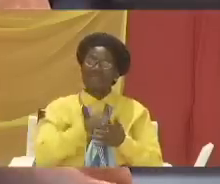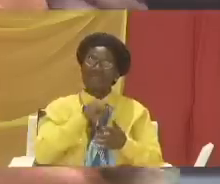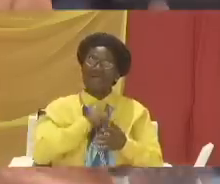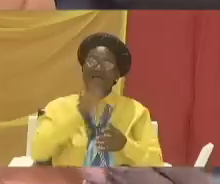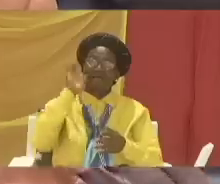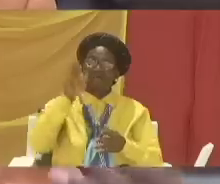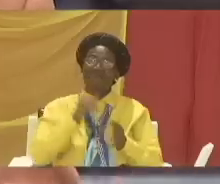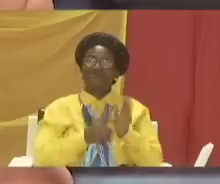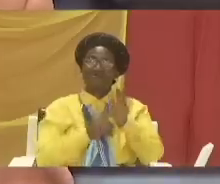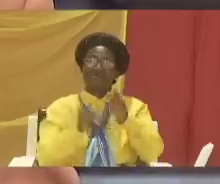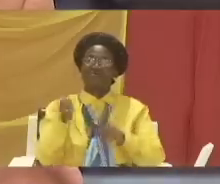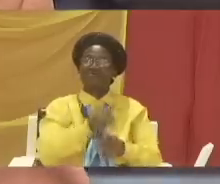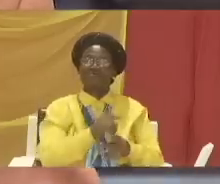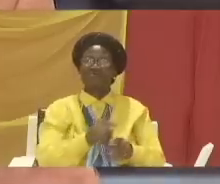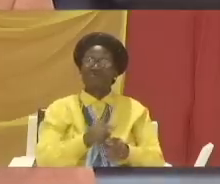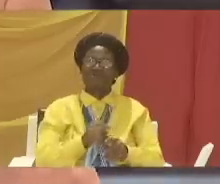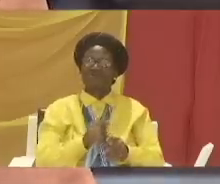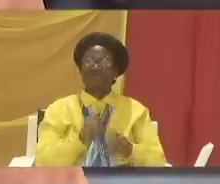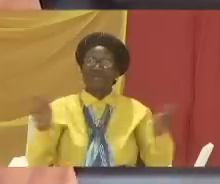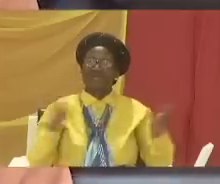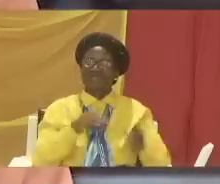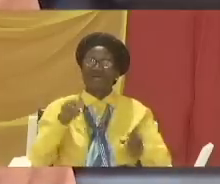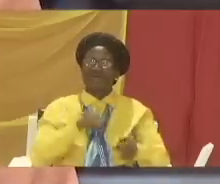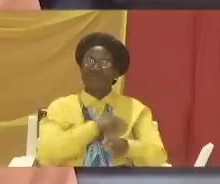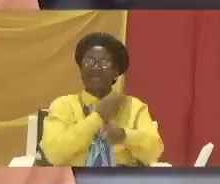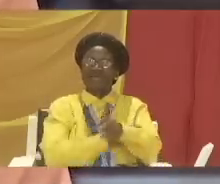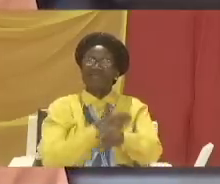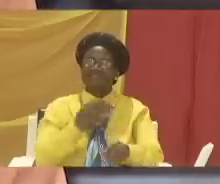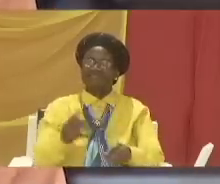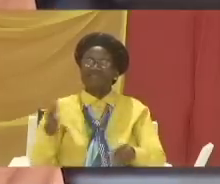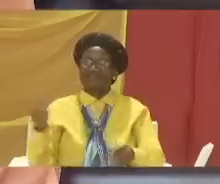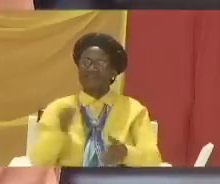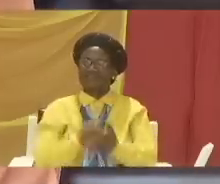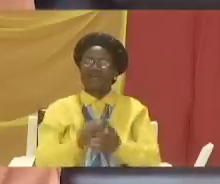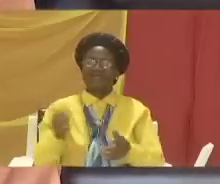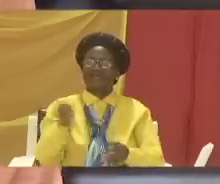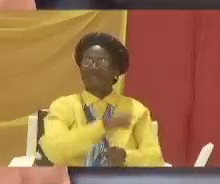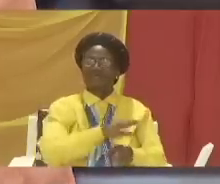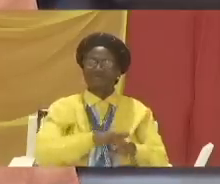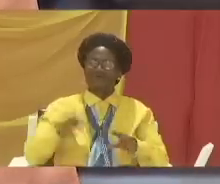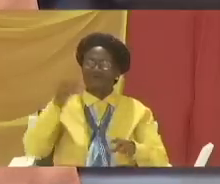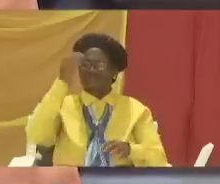know. That's what he said.